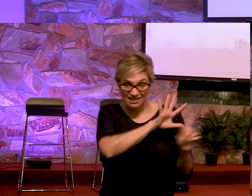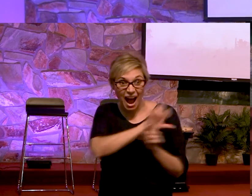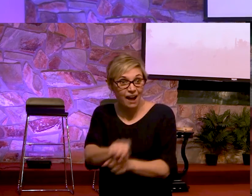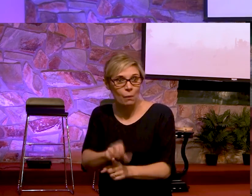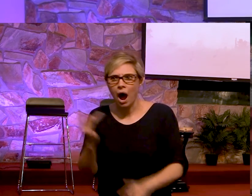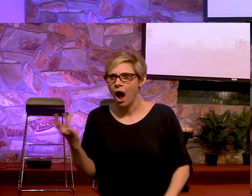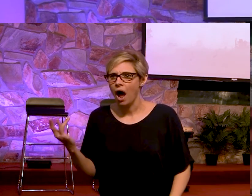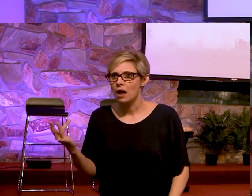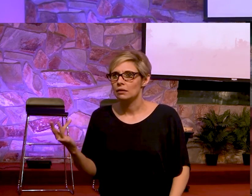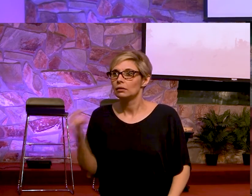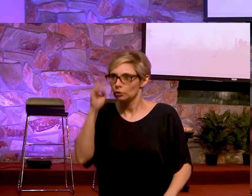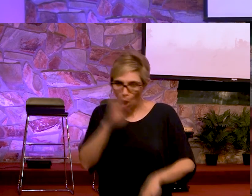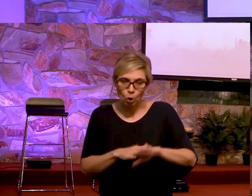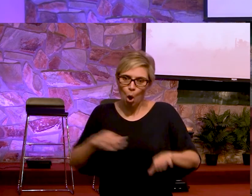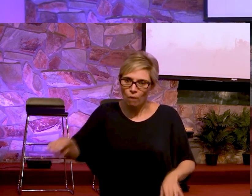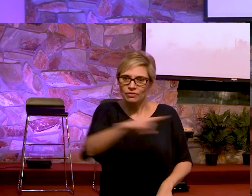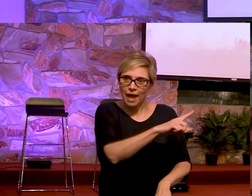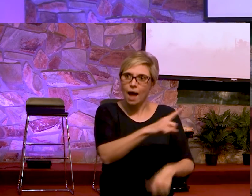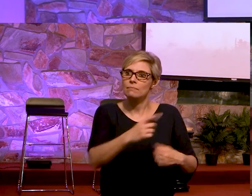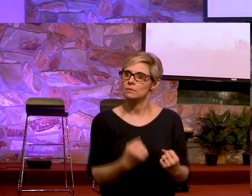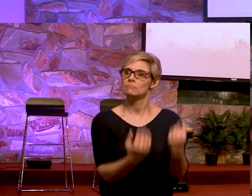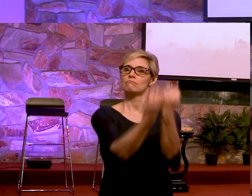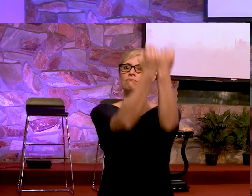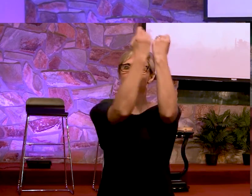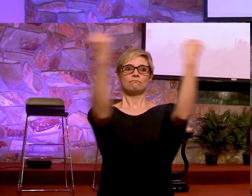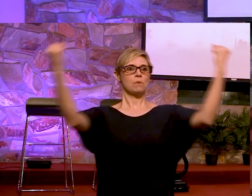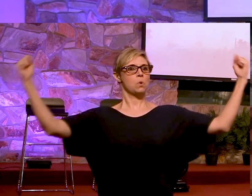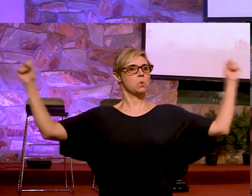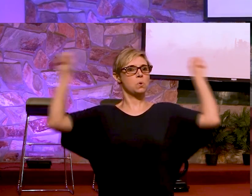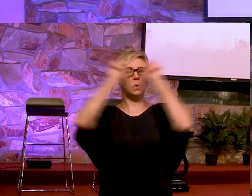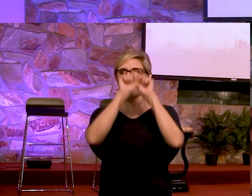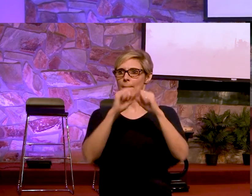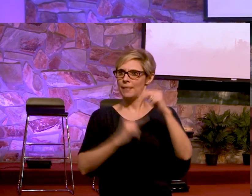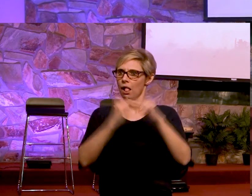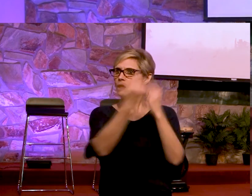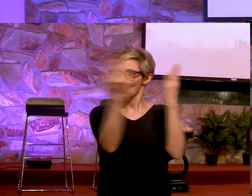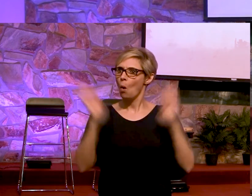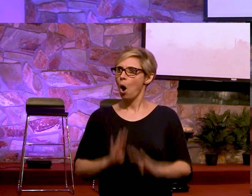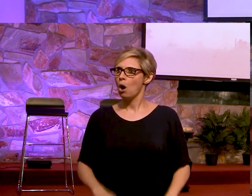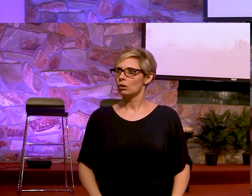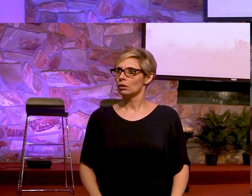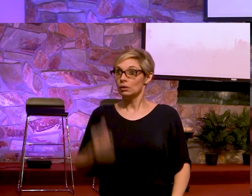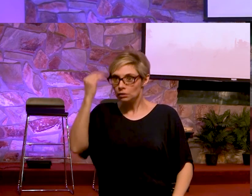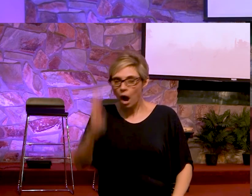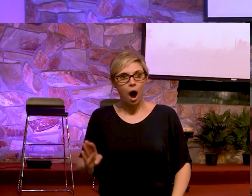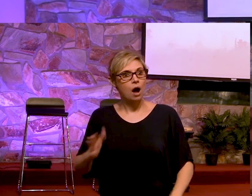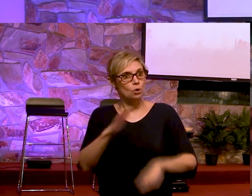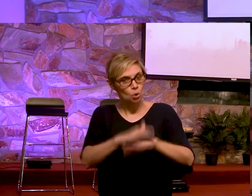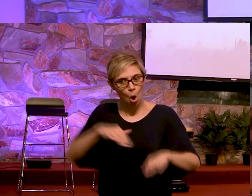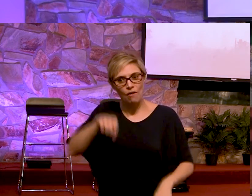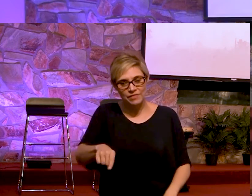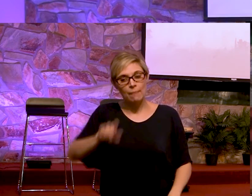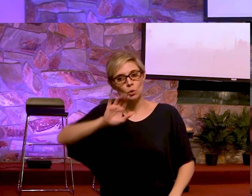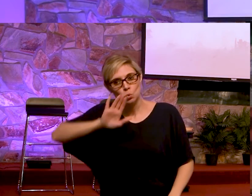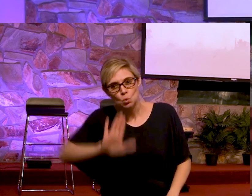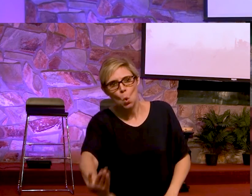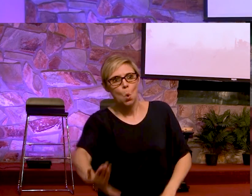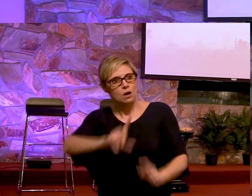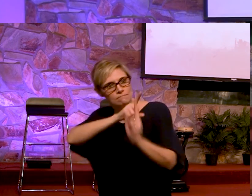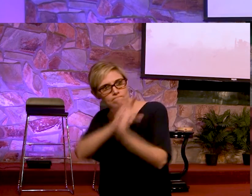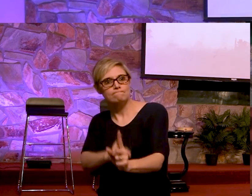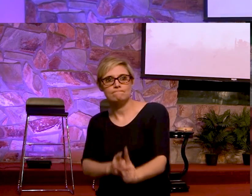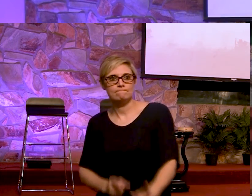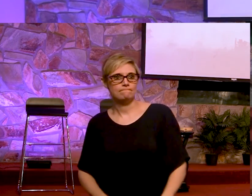wall. This was a mission that God had called them to. This was something that God had said, this is what I want you to